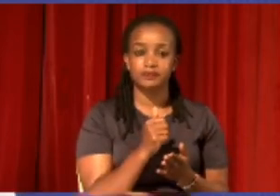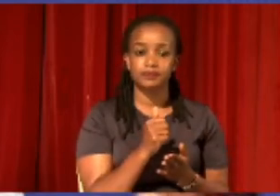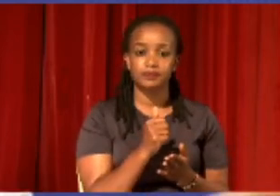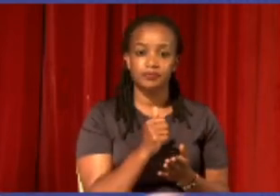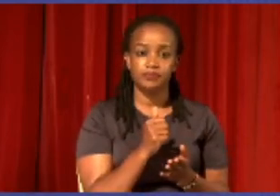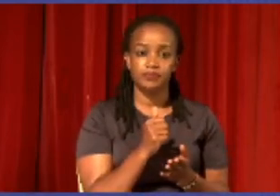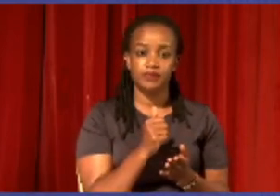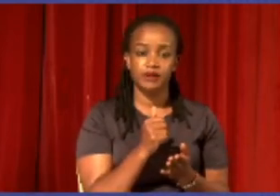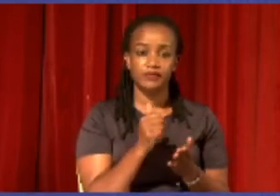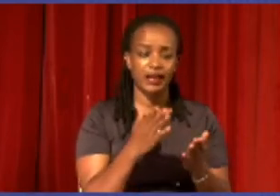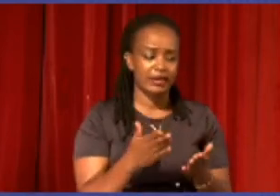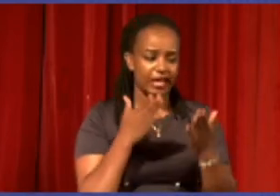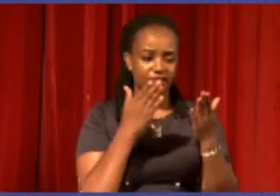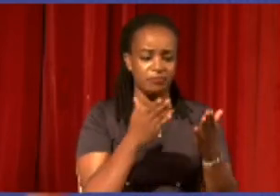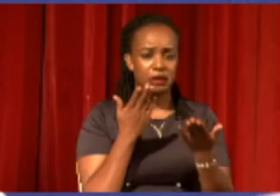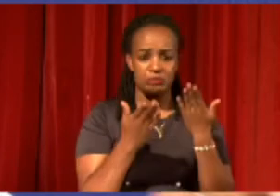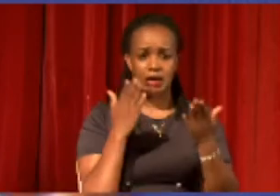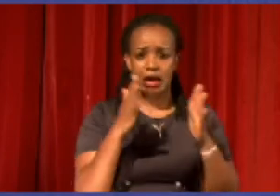If I give a big group,